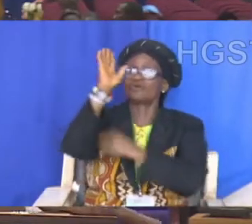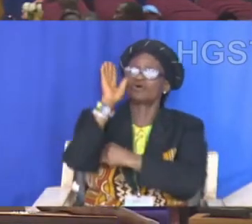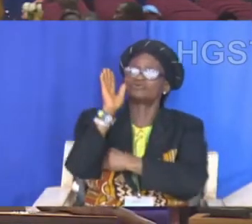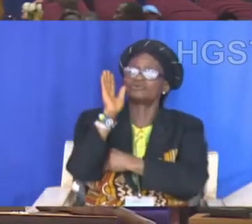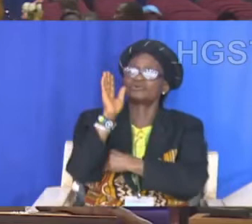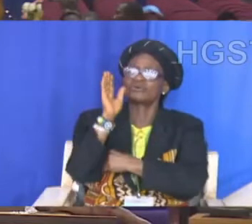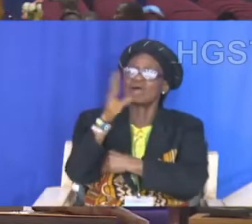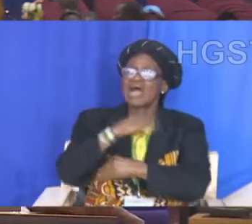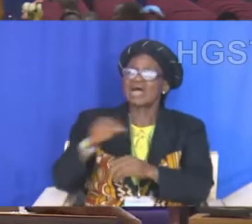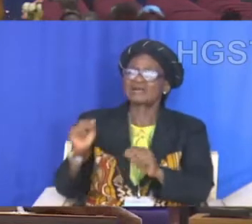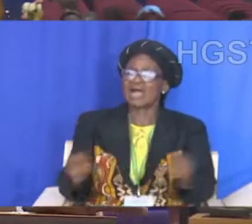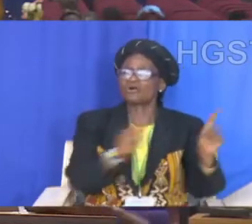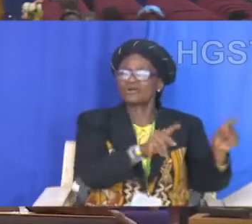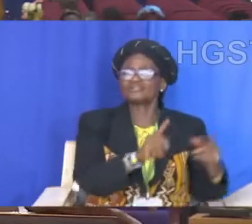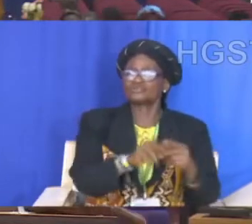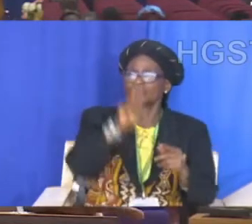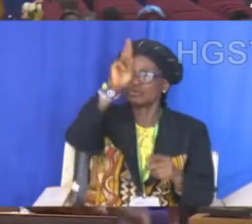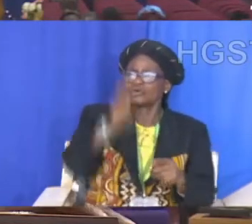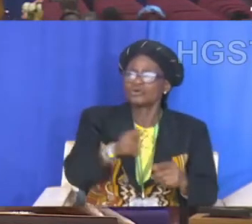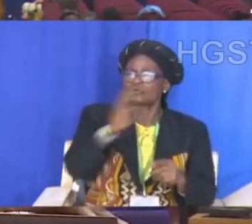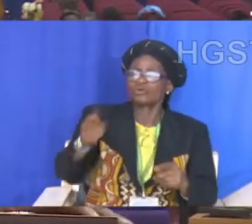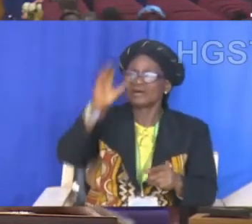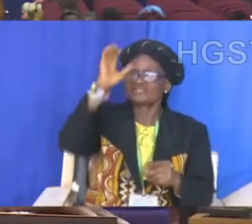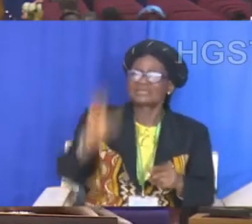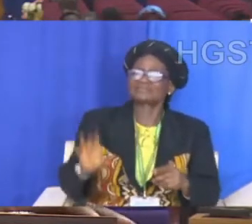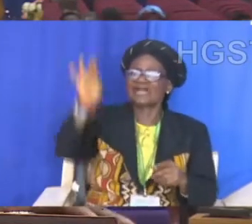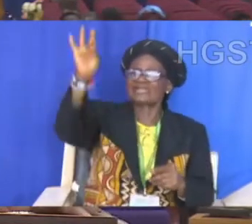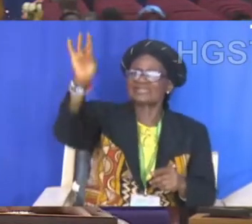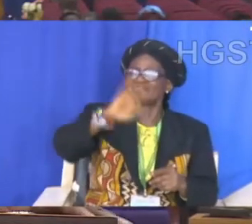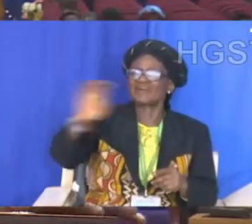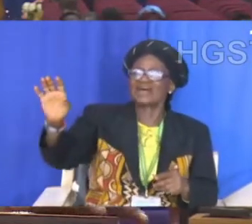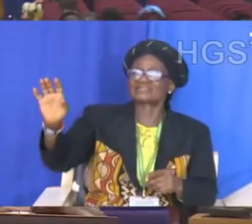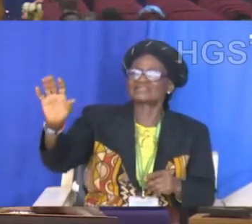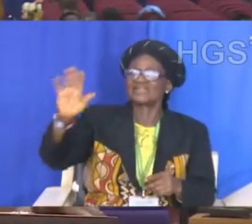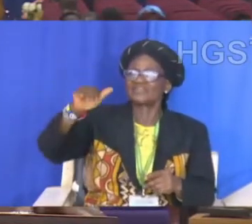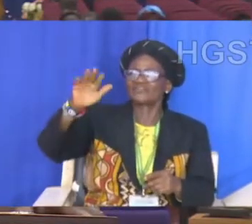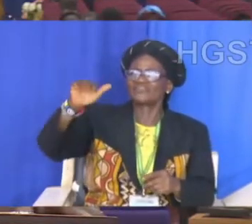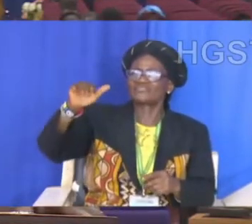And according to Romans chapter 8, verse 15,